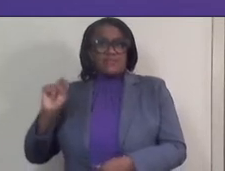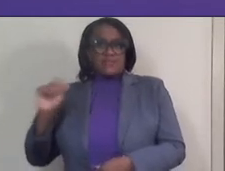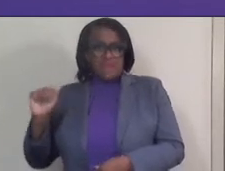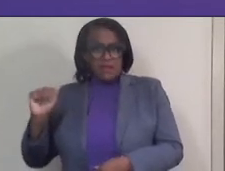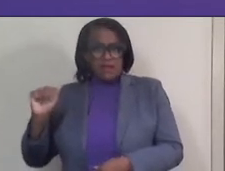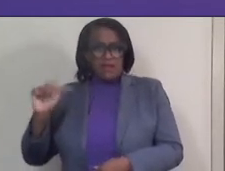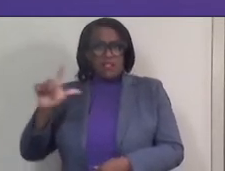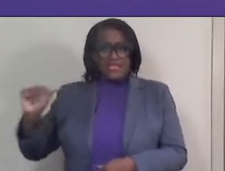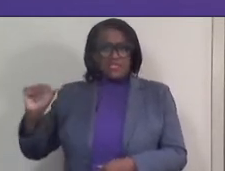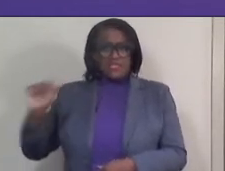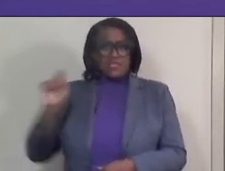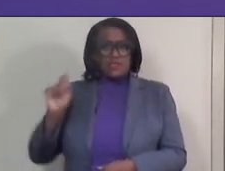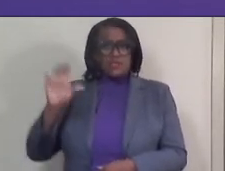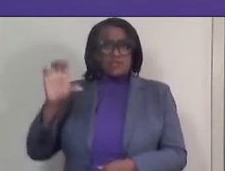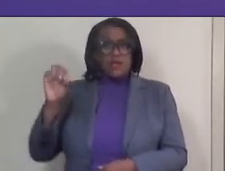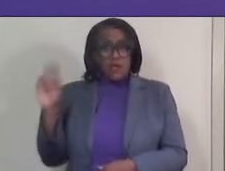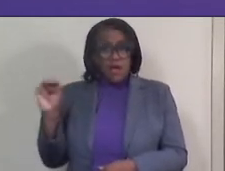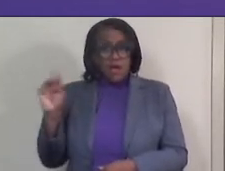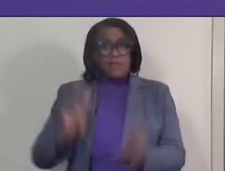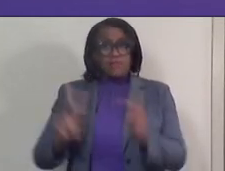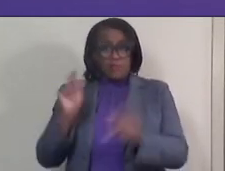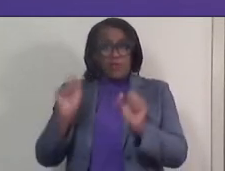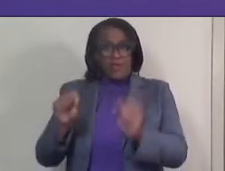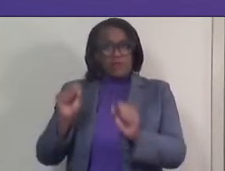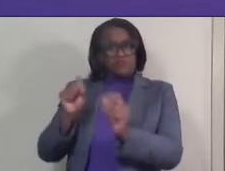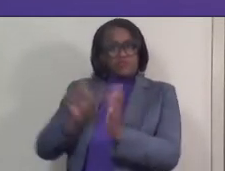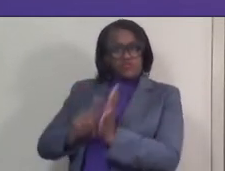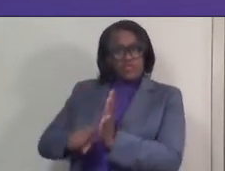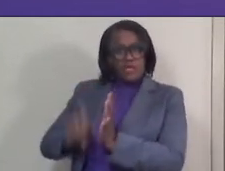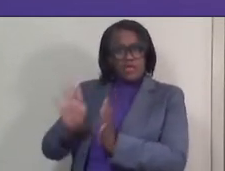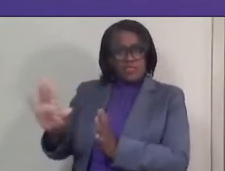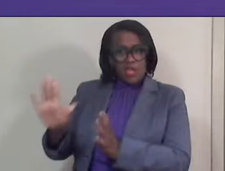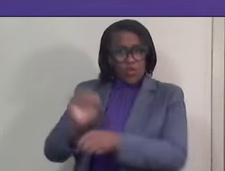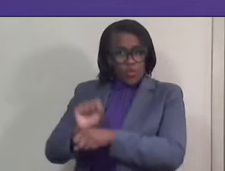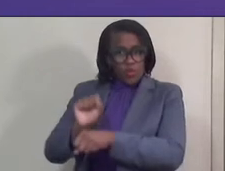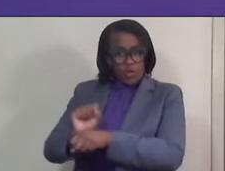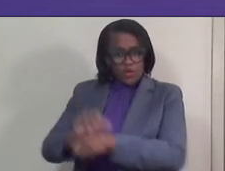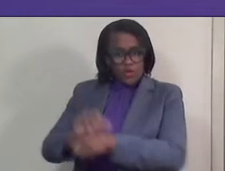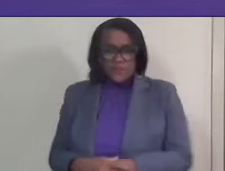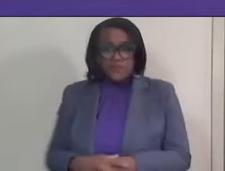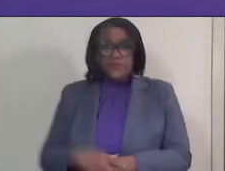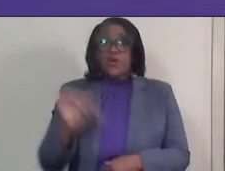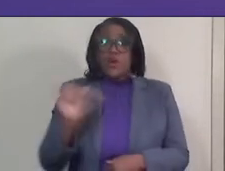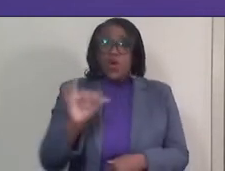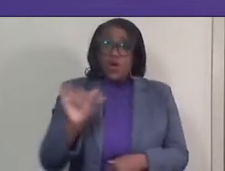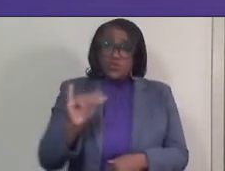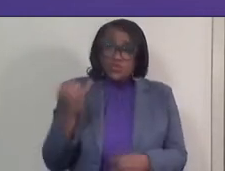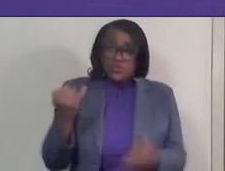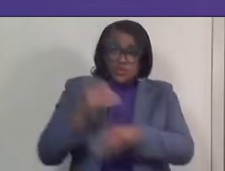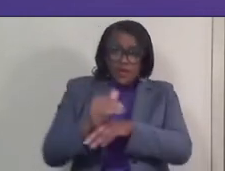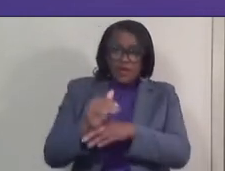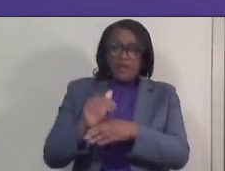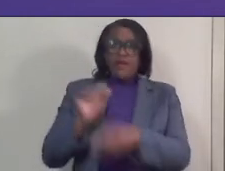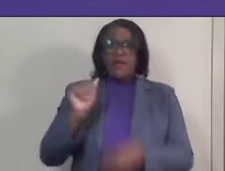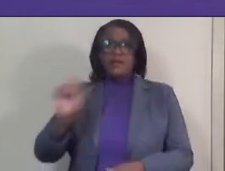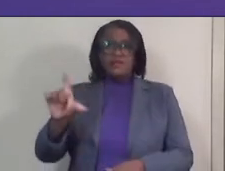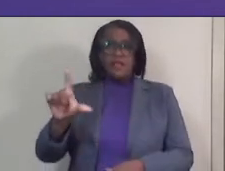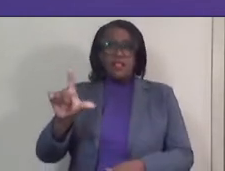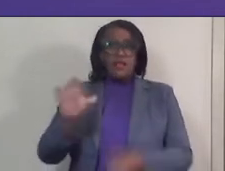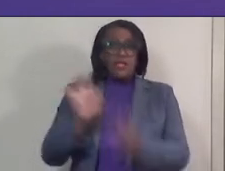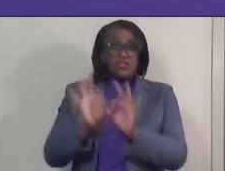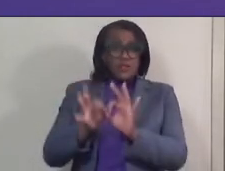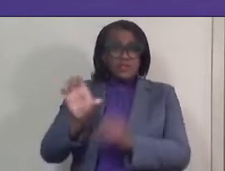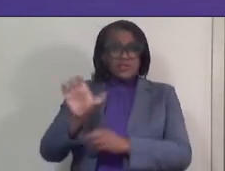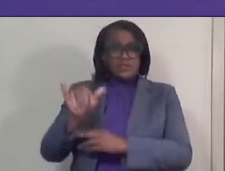antennalosangeles.com, so that folks can check out more about their work. And tonight's ASL interpretation is being provided by